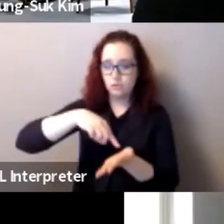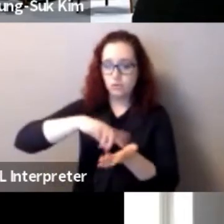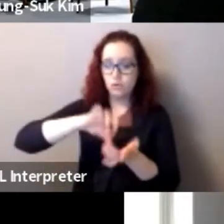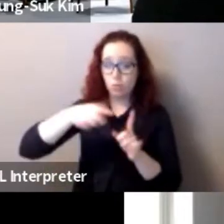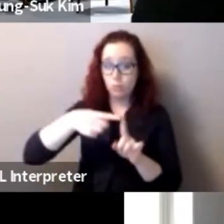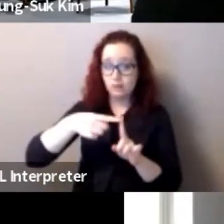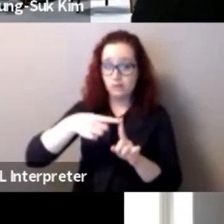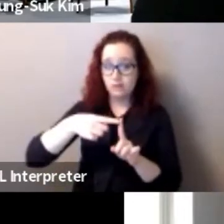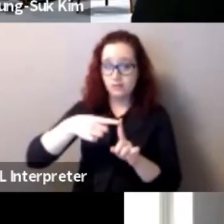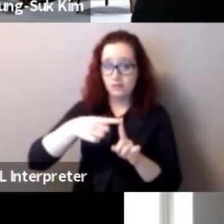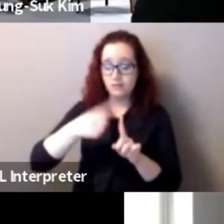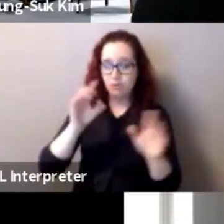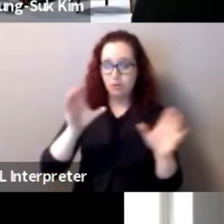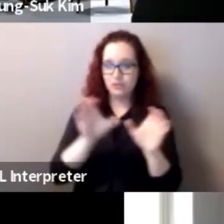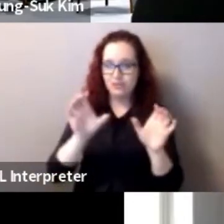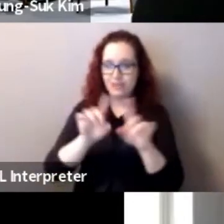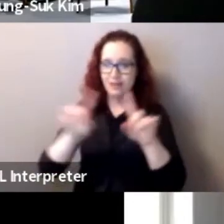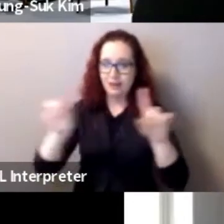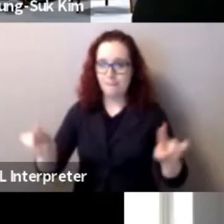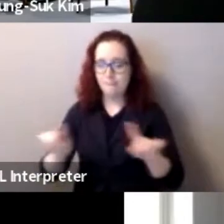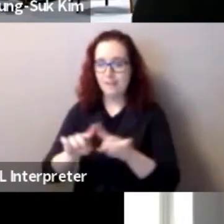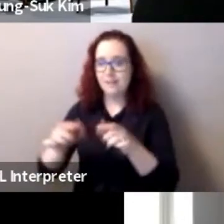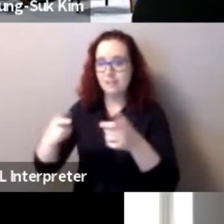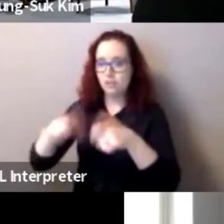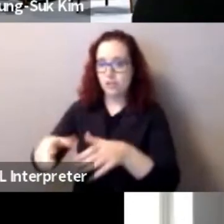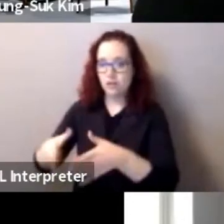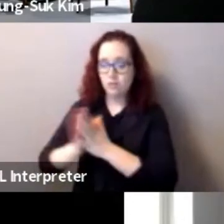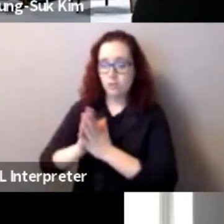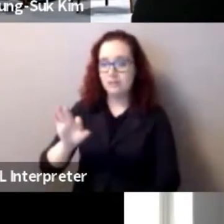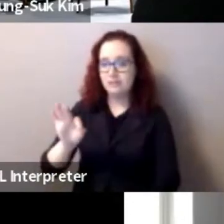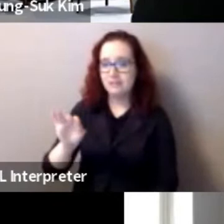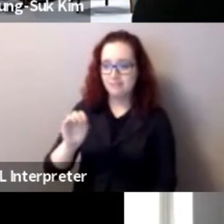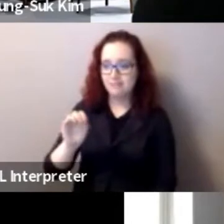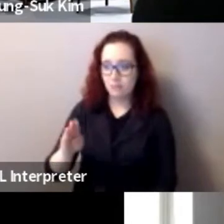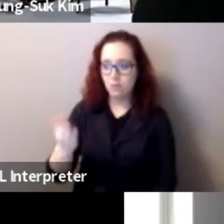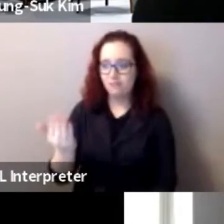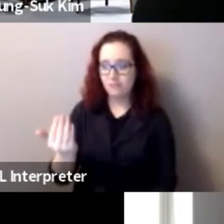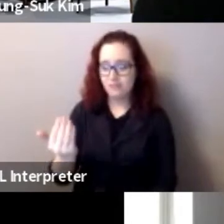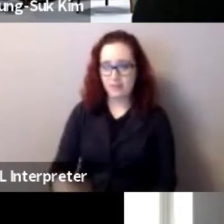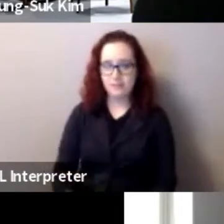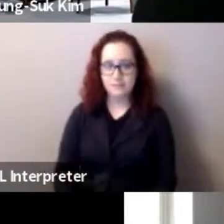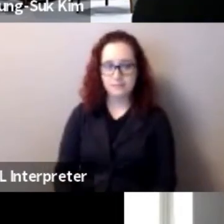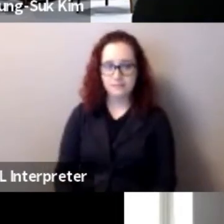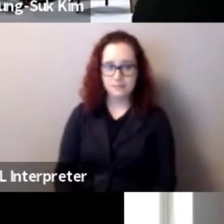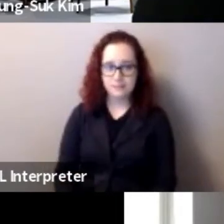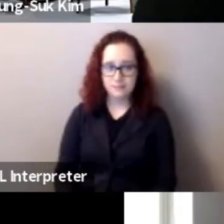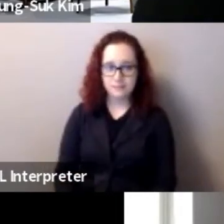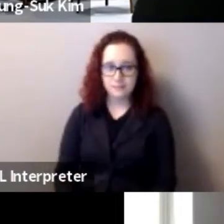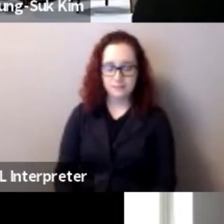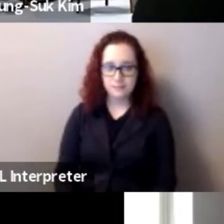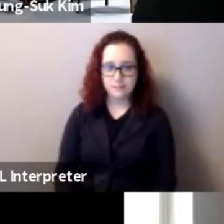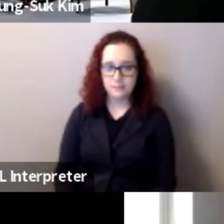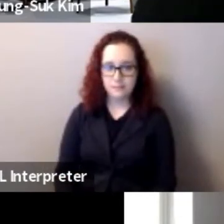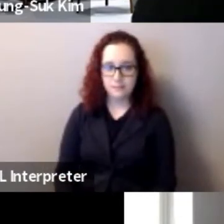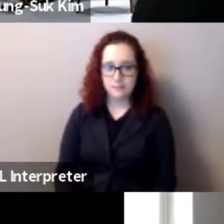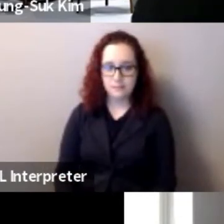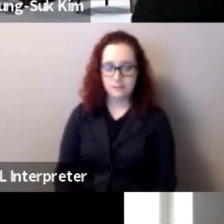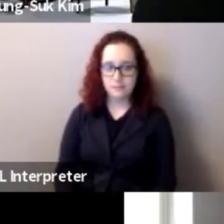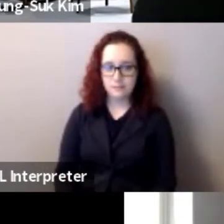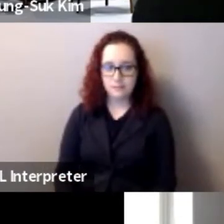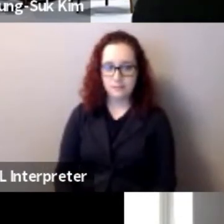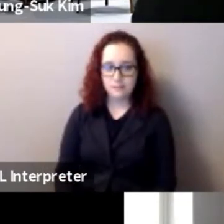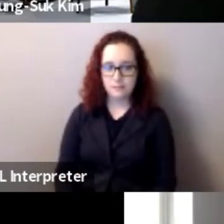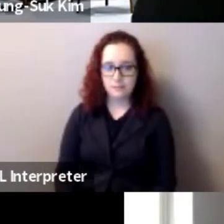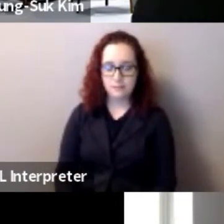deadline for certificates and plaques and check requests is February 15. Very briefly also, as I mentioned before, each of